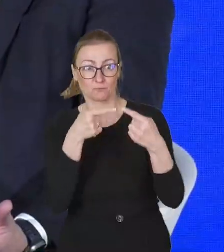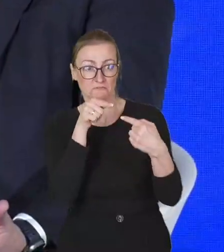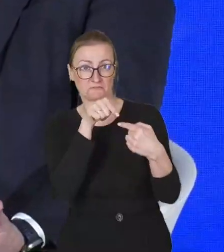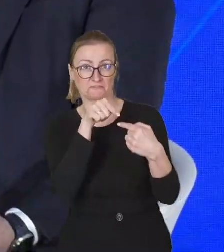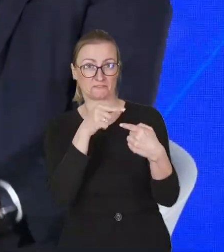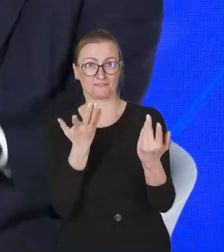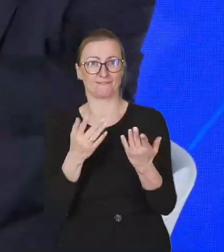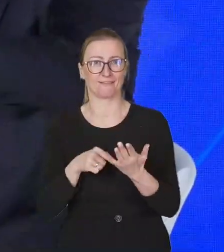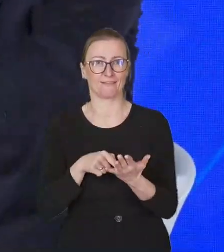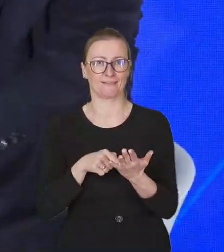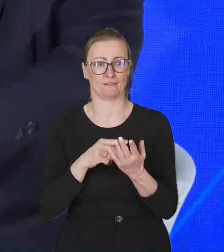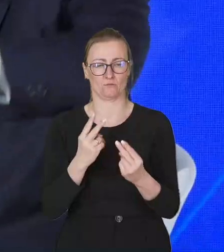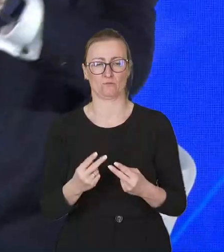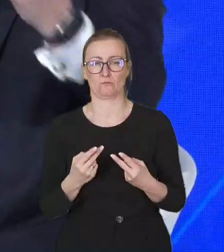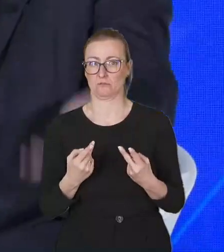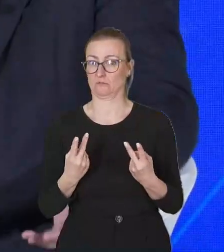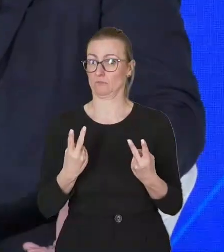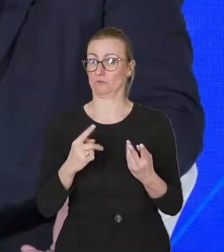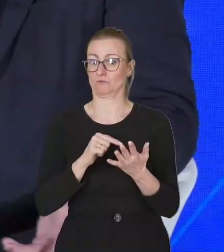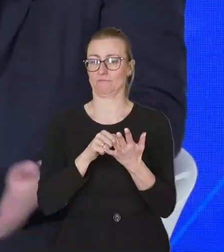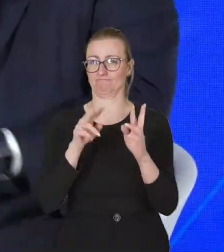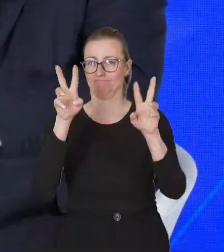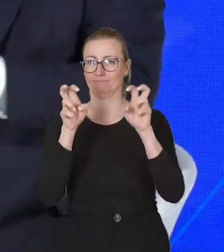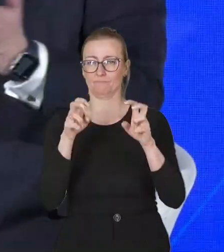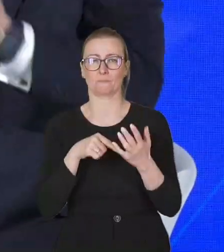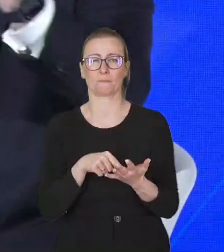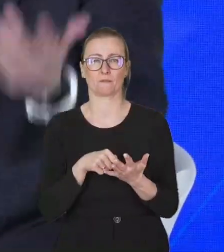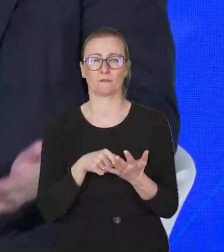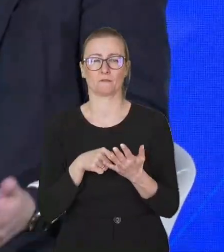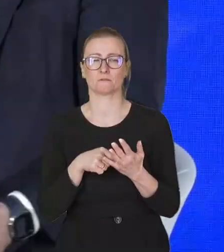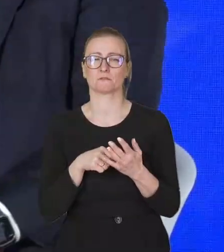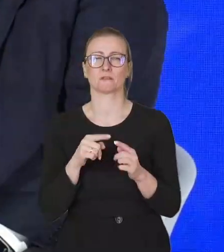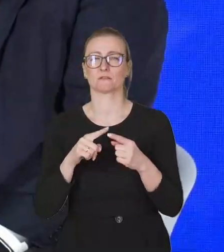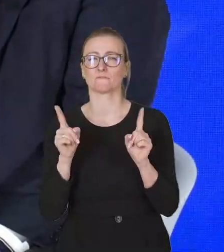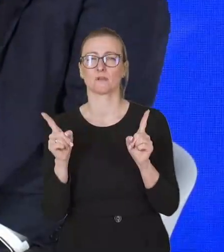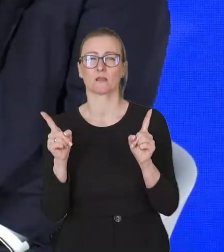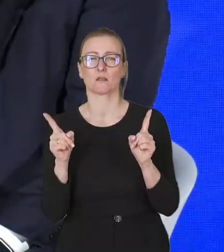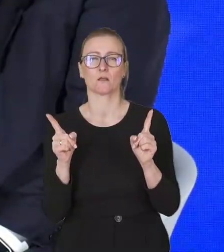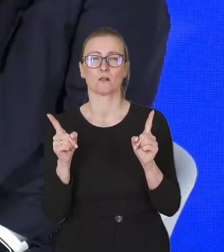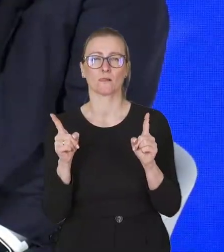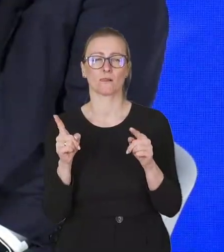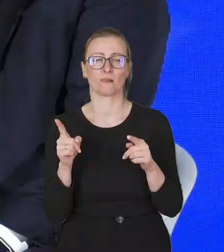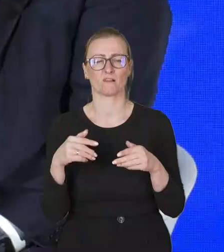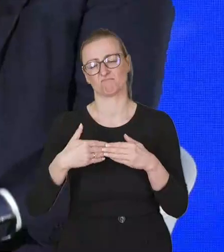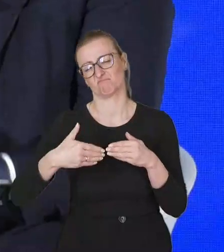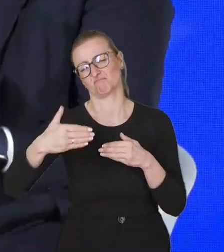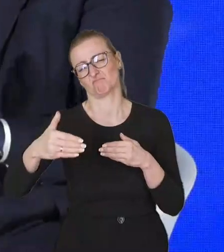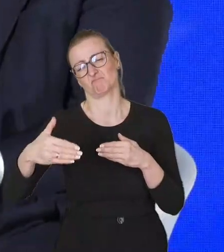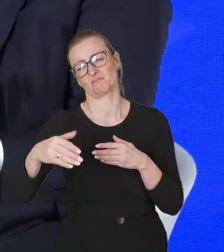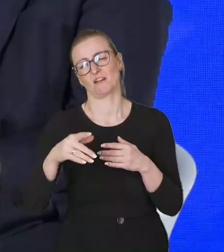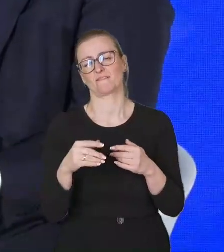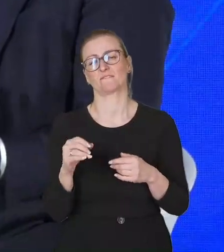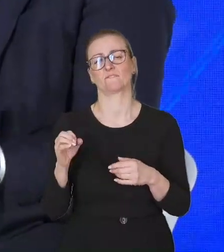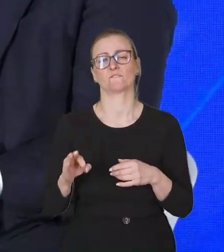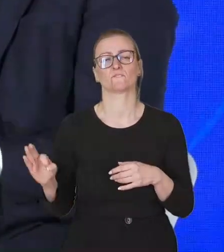happening. We have Draghi report, we have Letta report, we have Ninisto report talking about security issues. We do